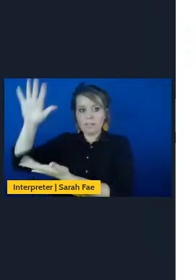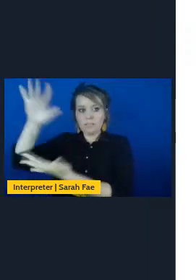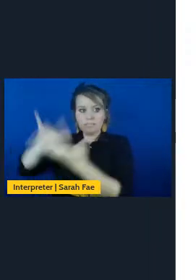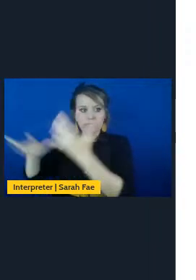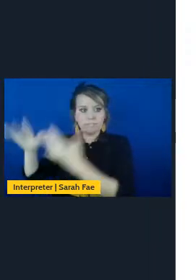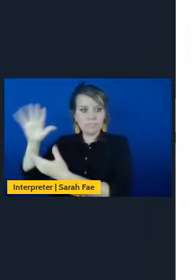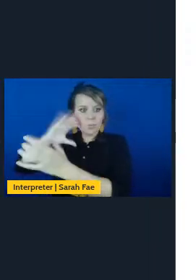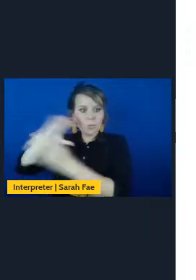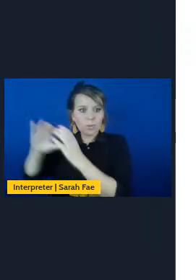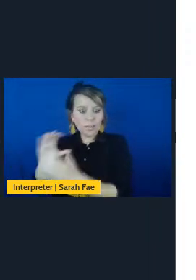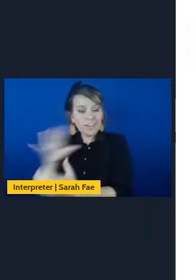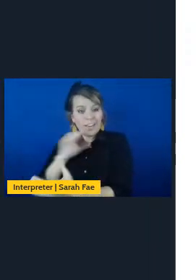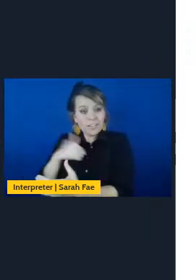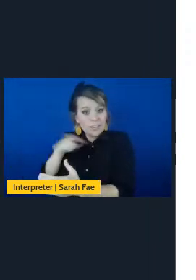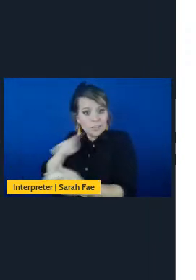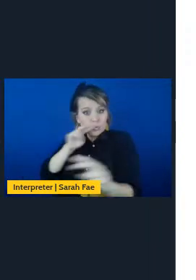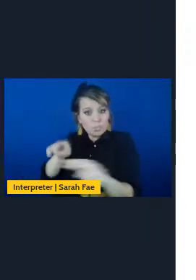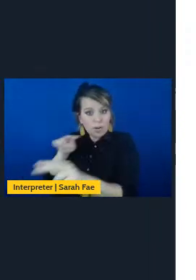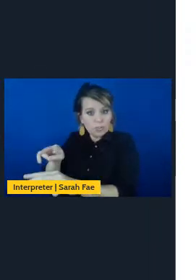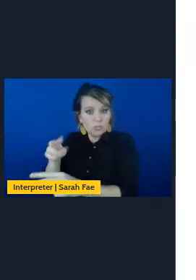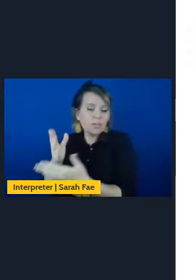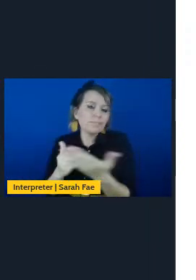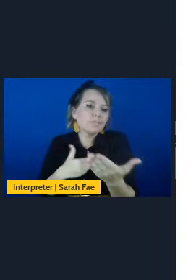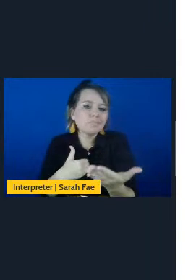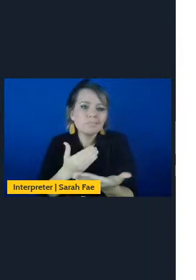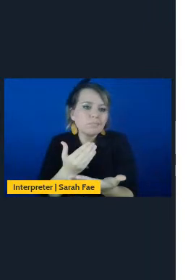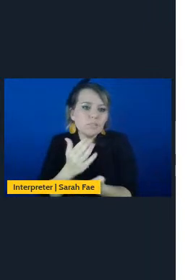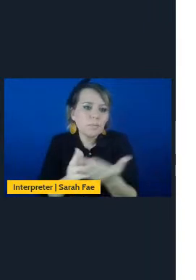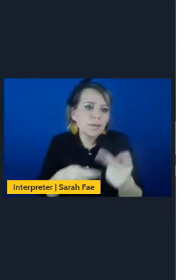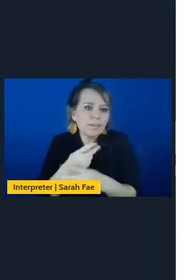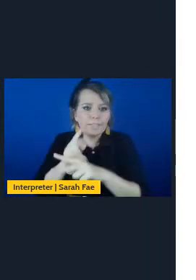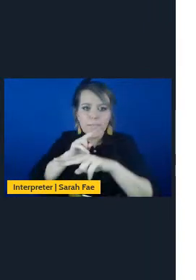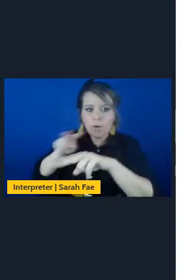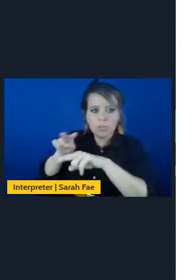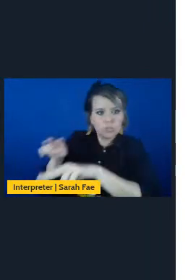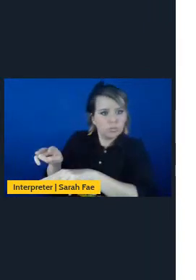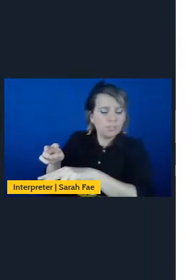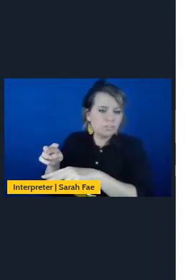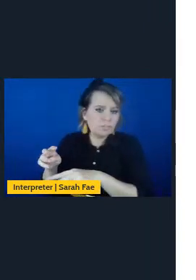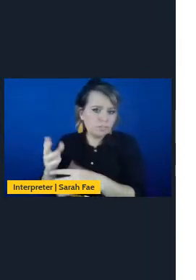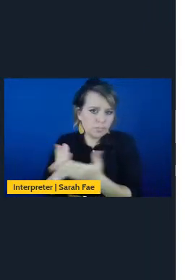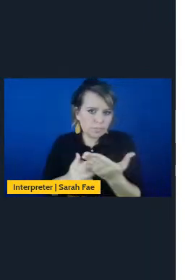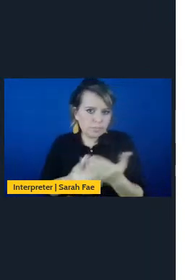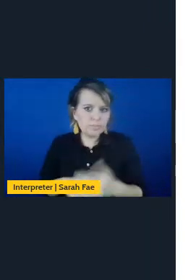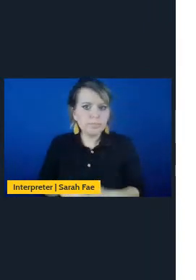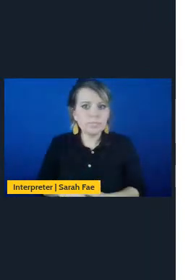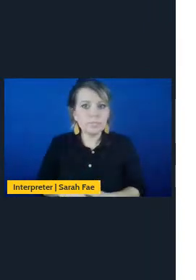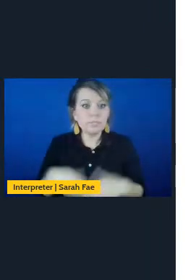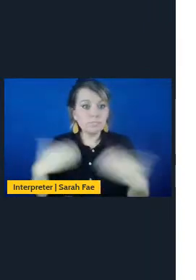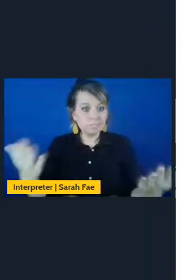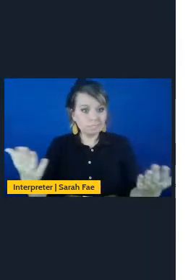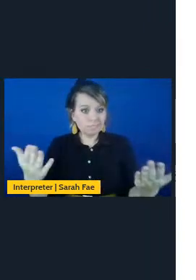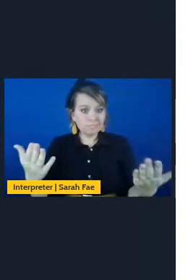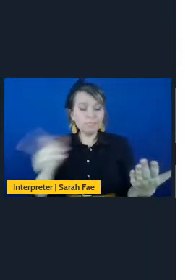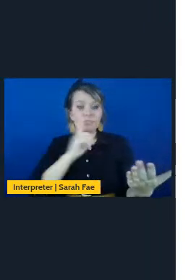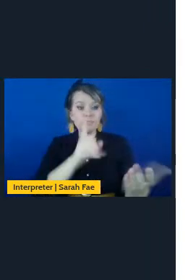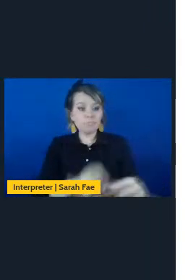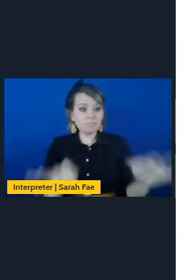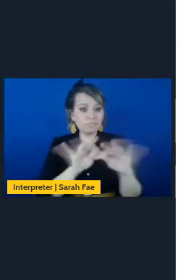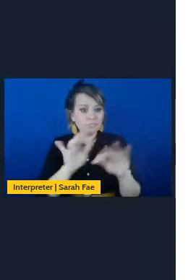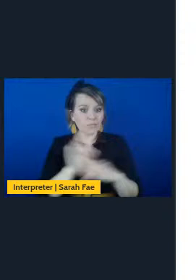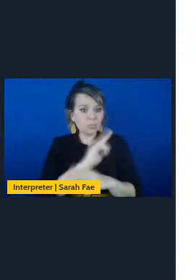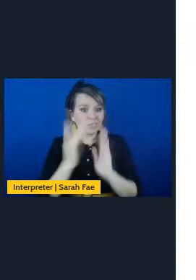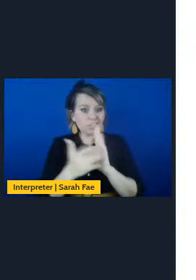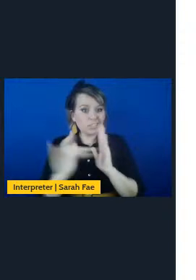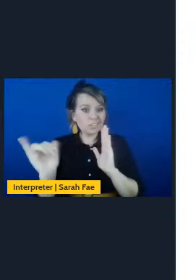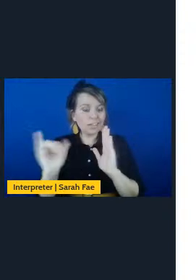them. So I have some monitoring component here. Now, here, I think it's really important to use techniques like